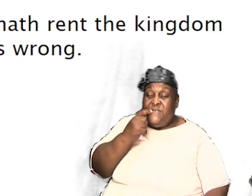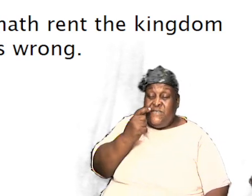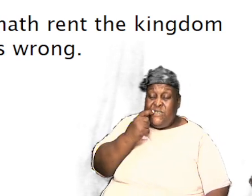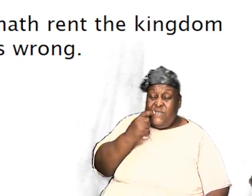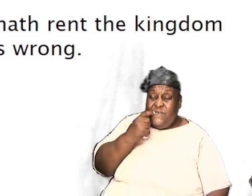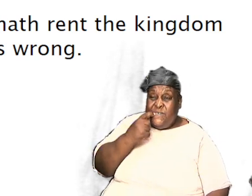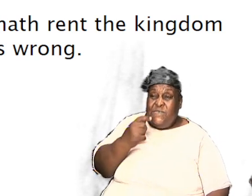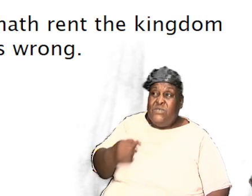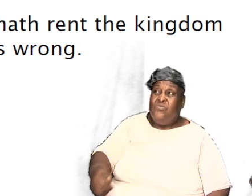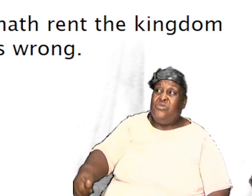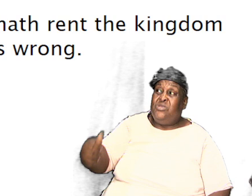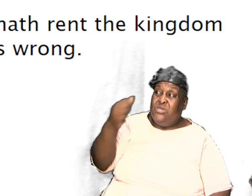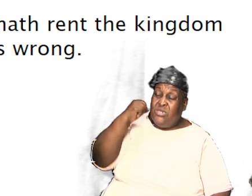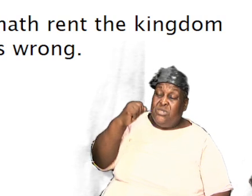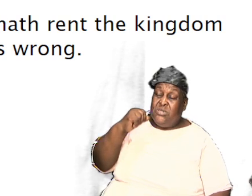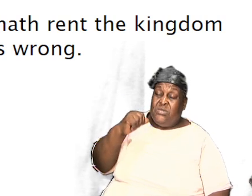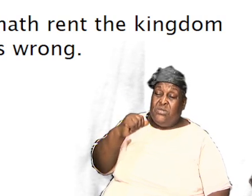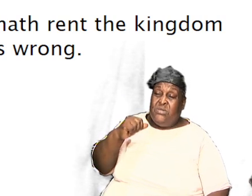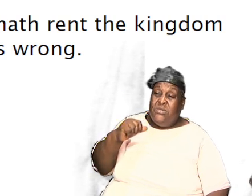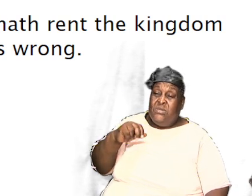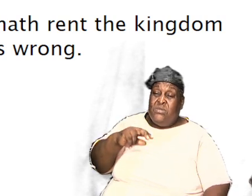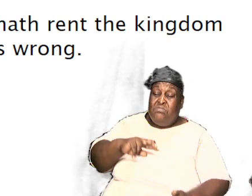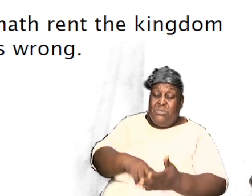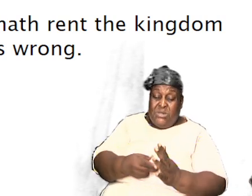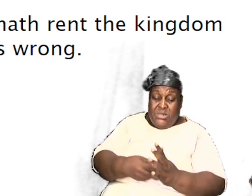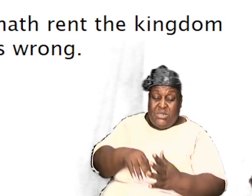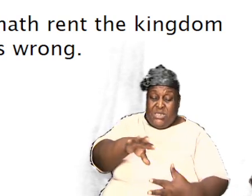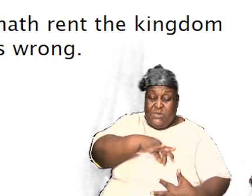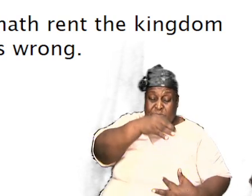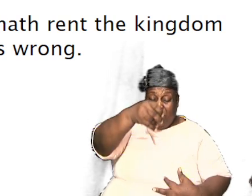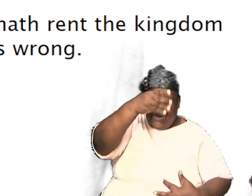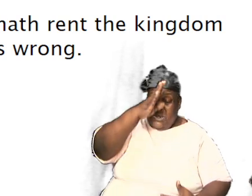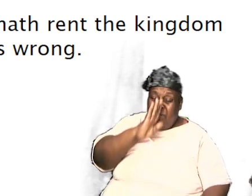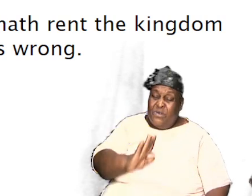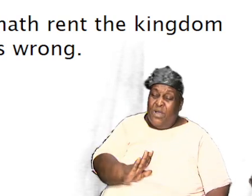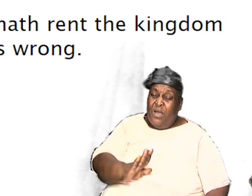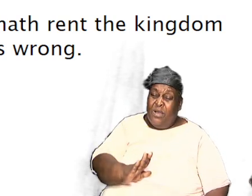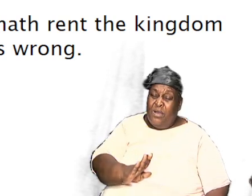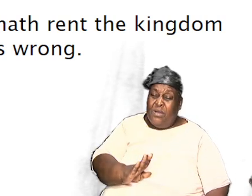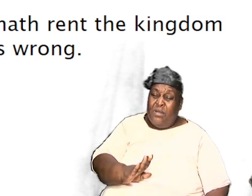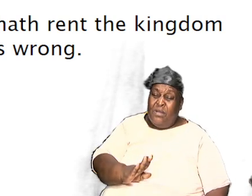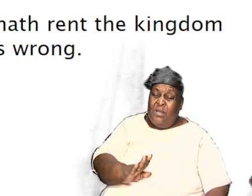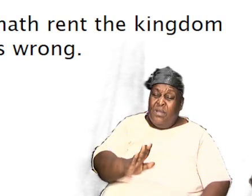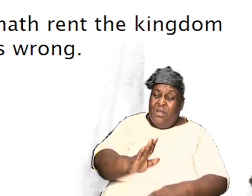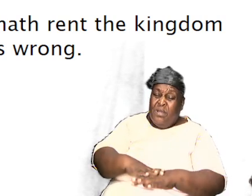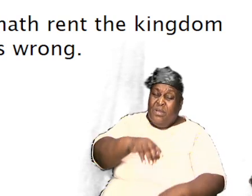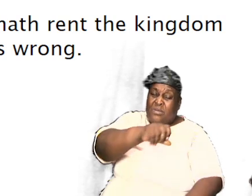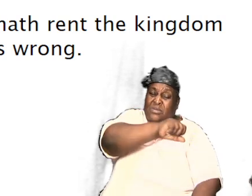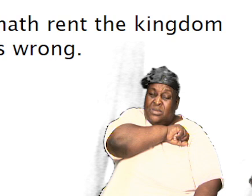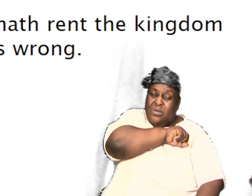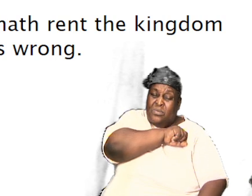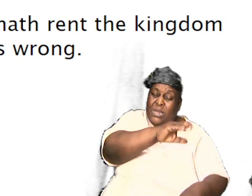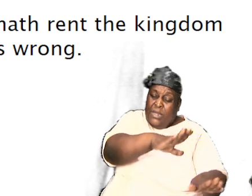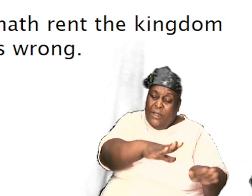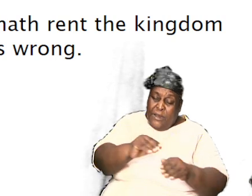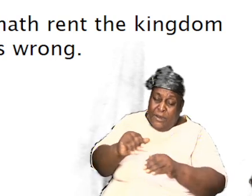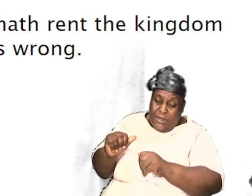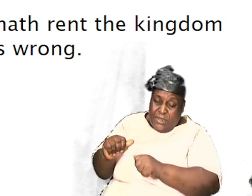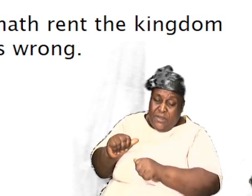It meant that the Spirit of the Lord, there was no second sign that departed from him.